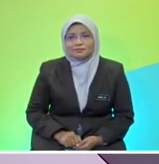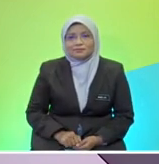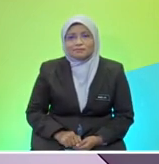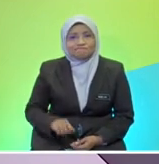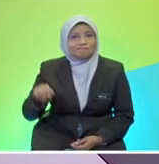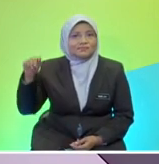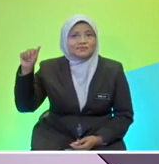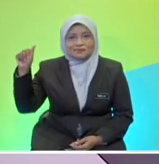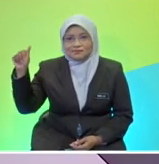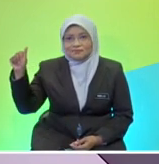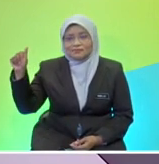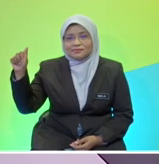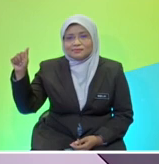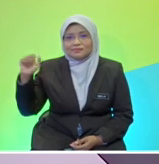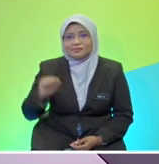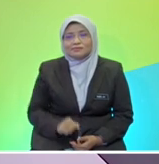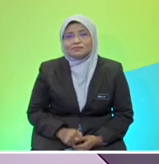A. A.